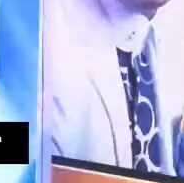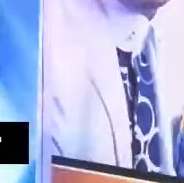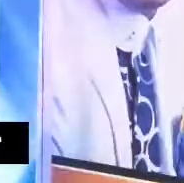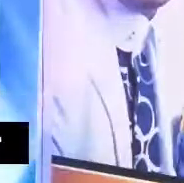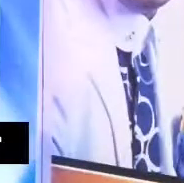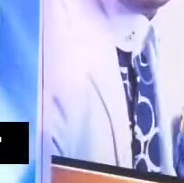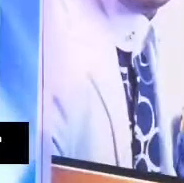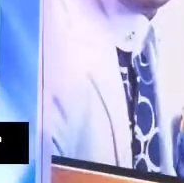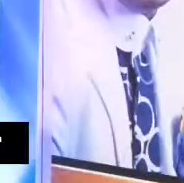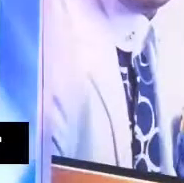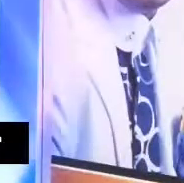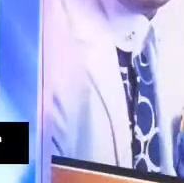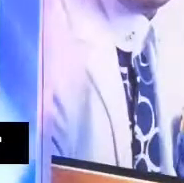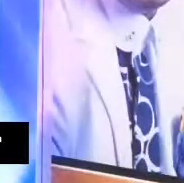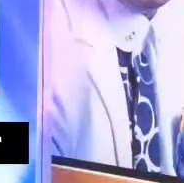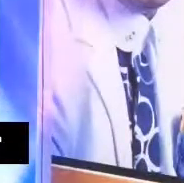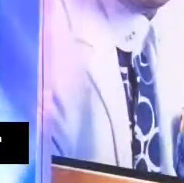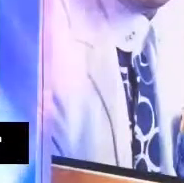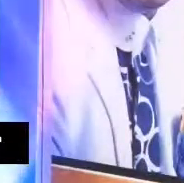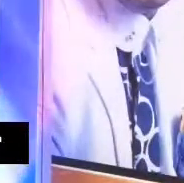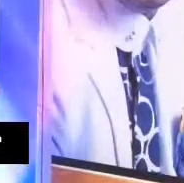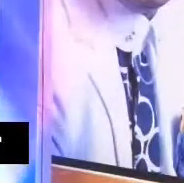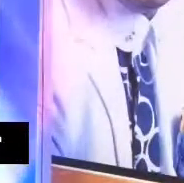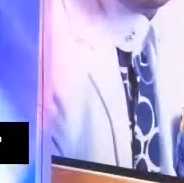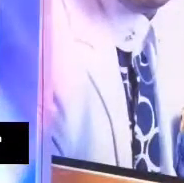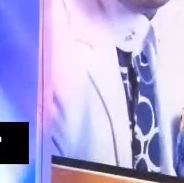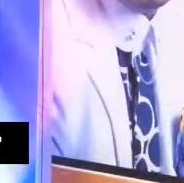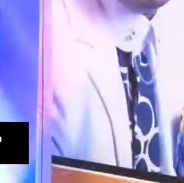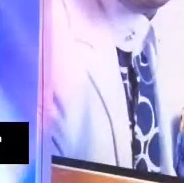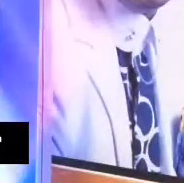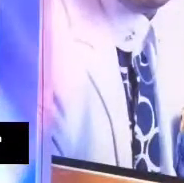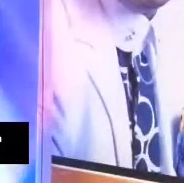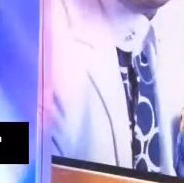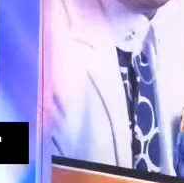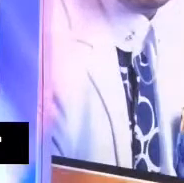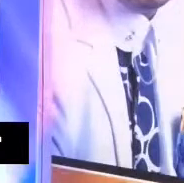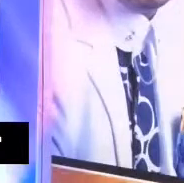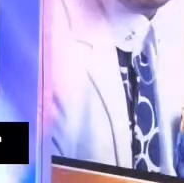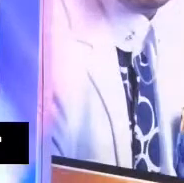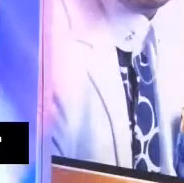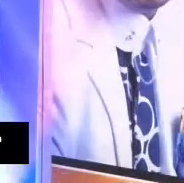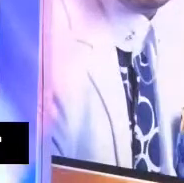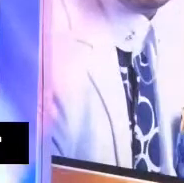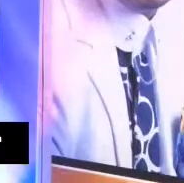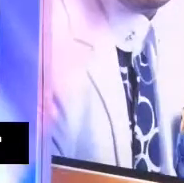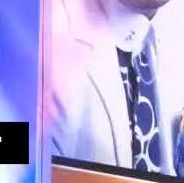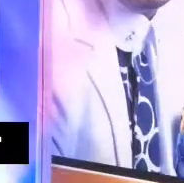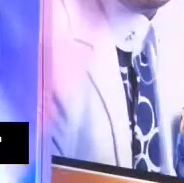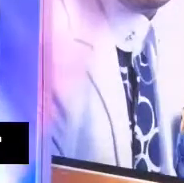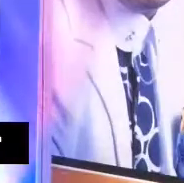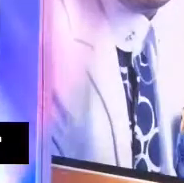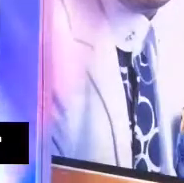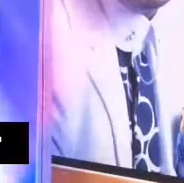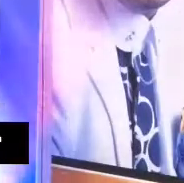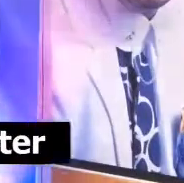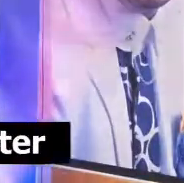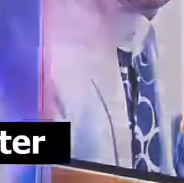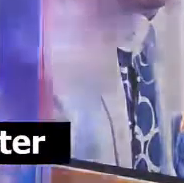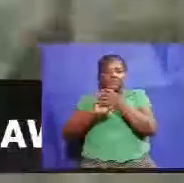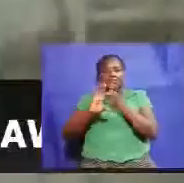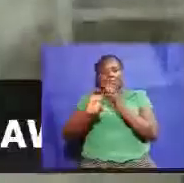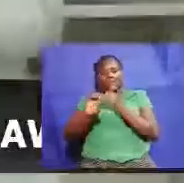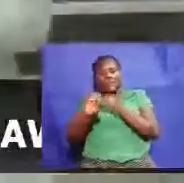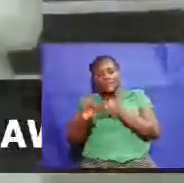Your favor is running out. It's running out to me. Yeah.